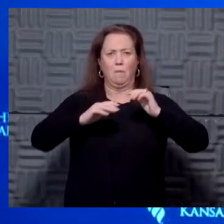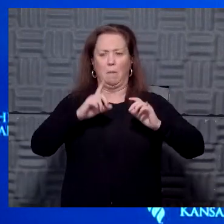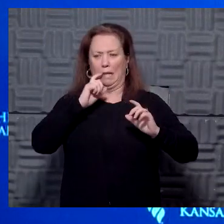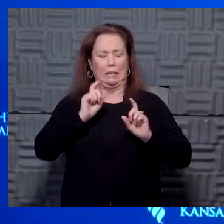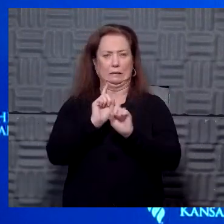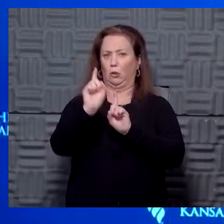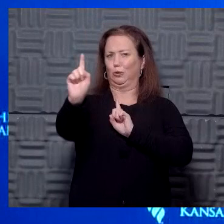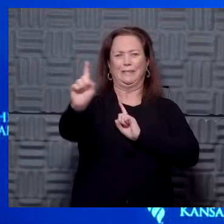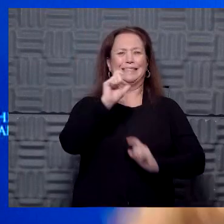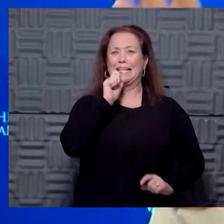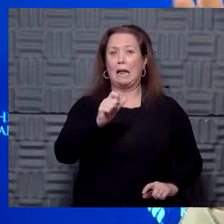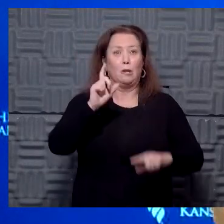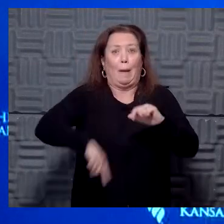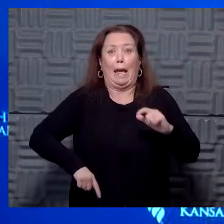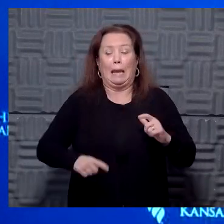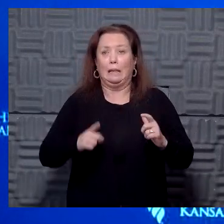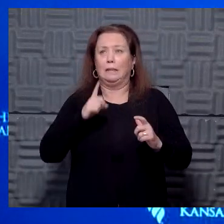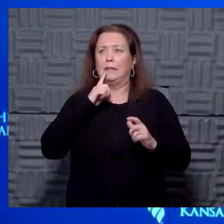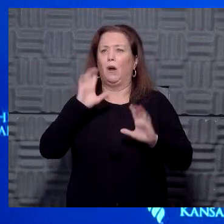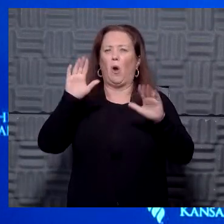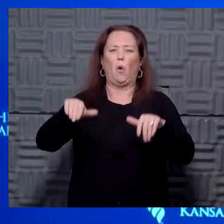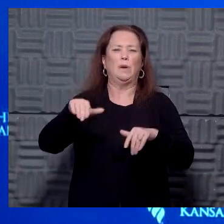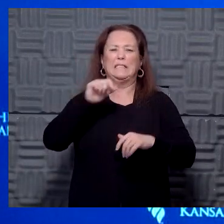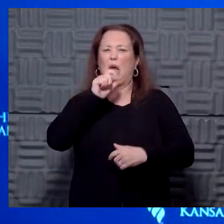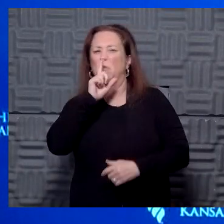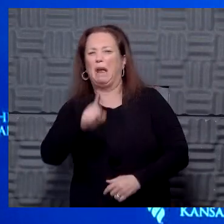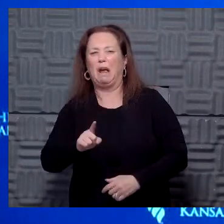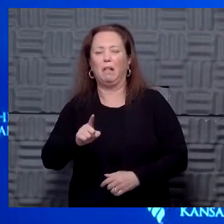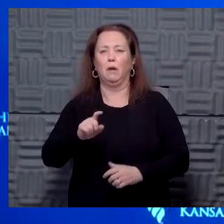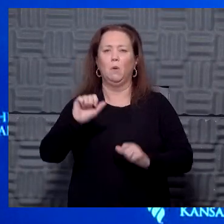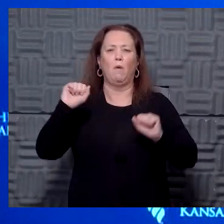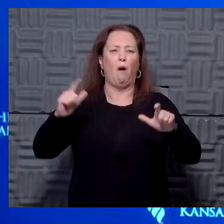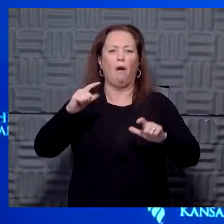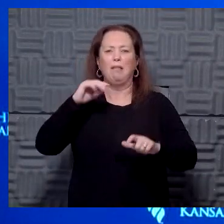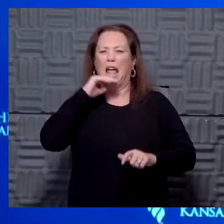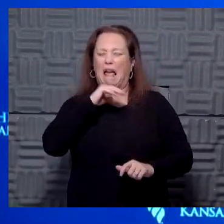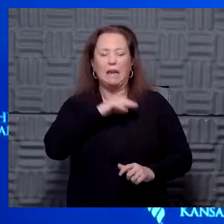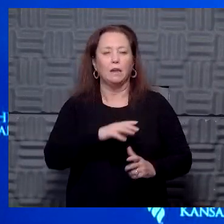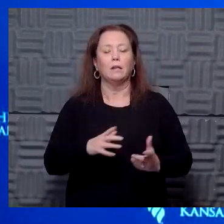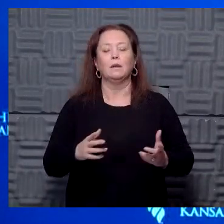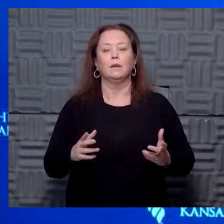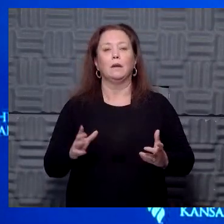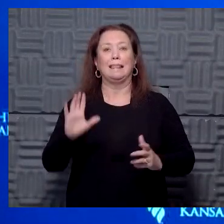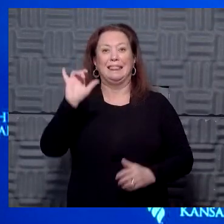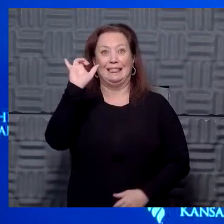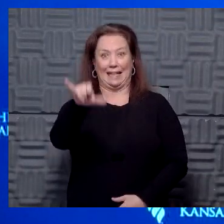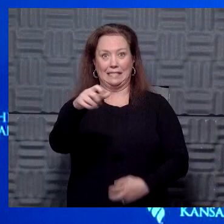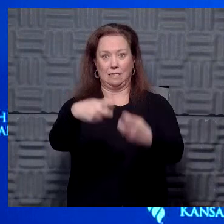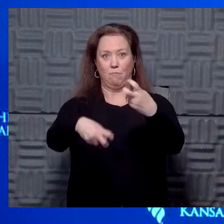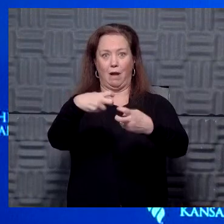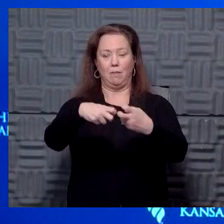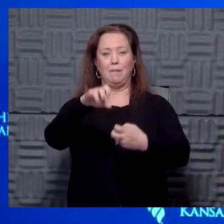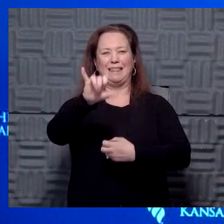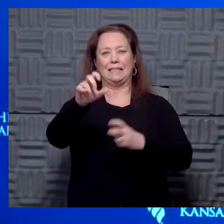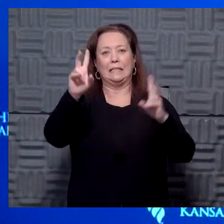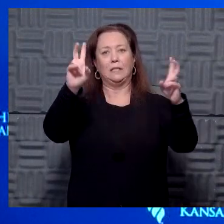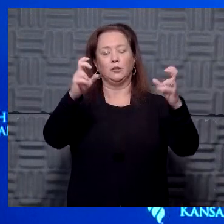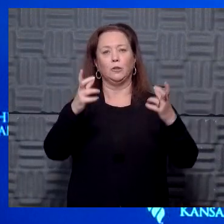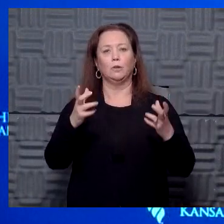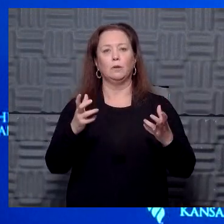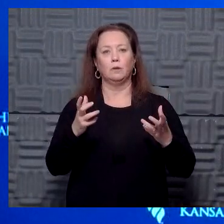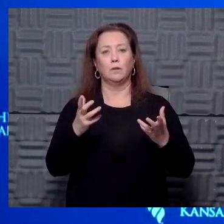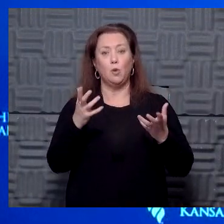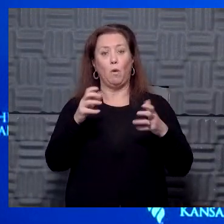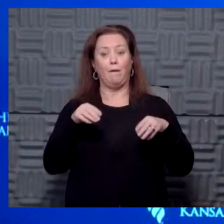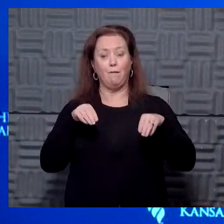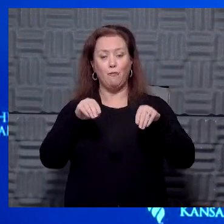their social distance. And some people were saying, "Oh, it's a hoax anyway. It's not real. We're all fine." And that's the problem. That's the issue. It's not that you want to go do